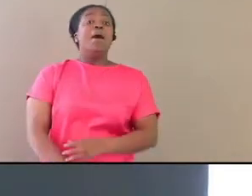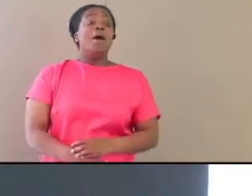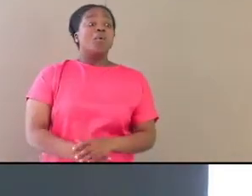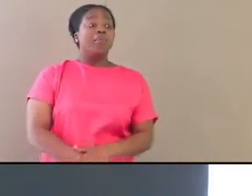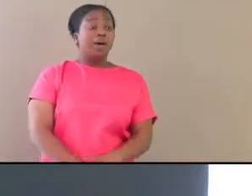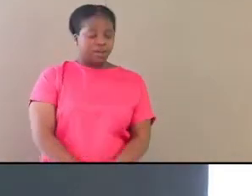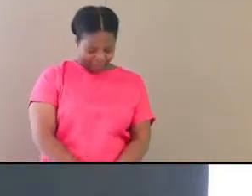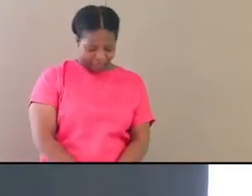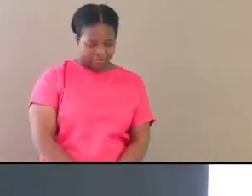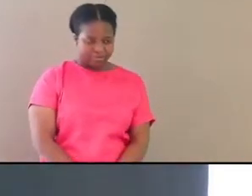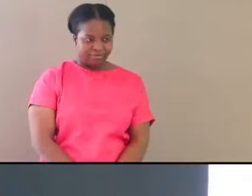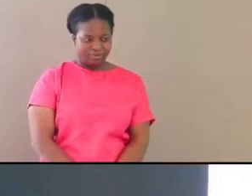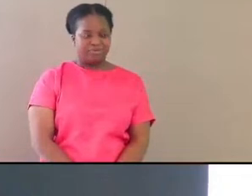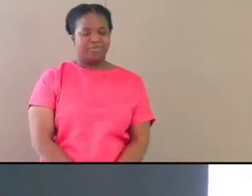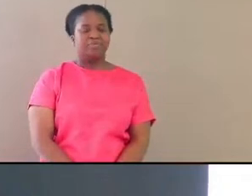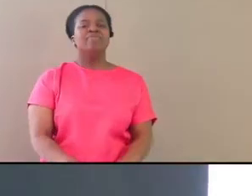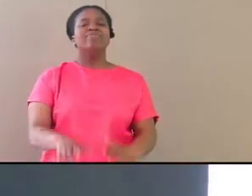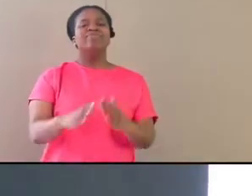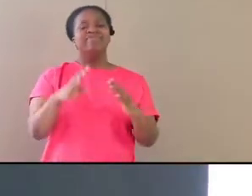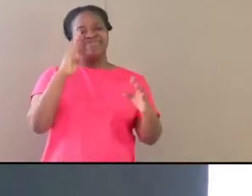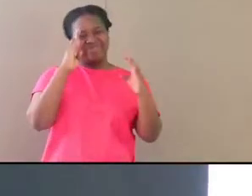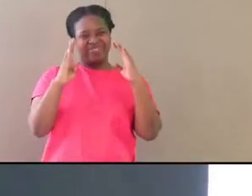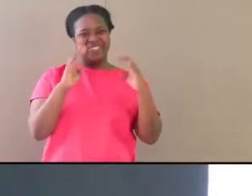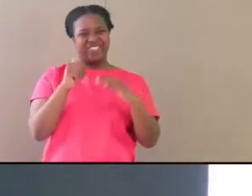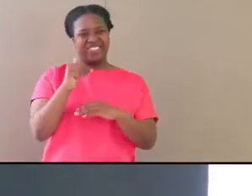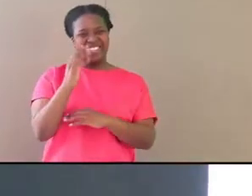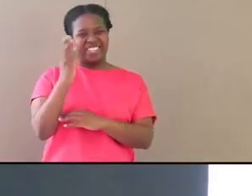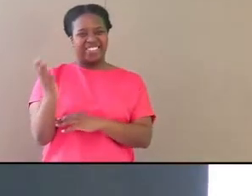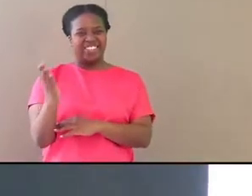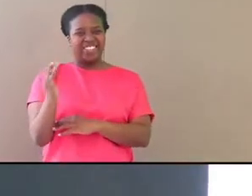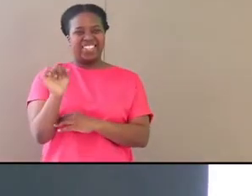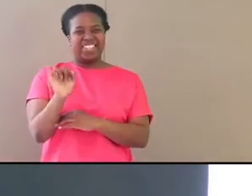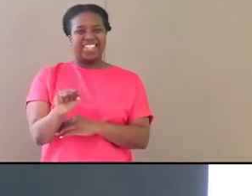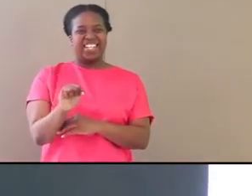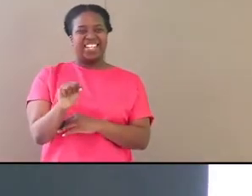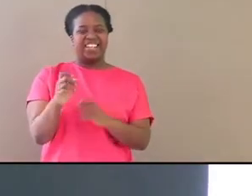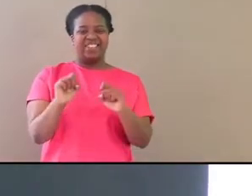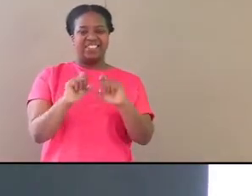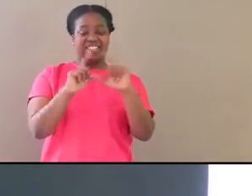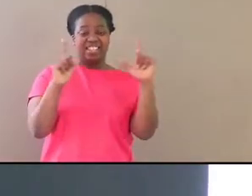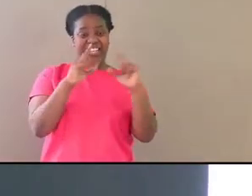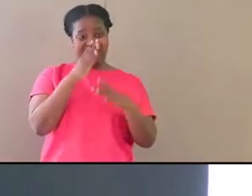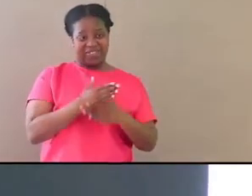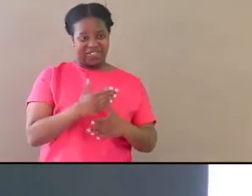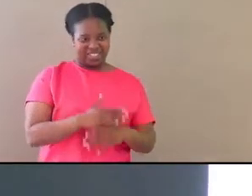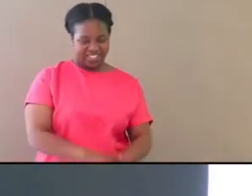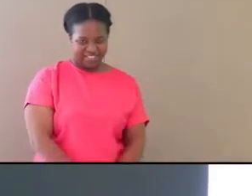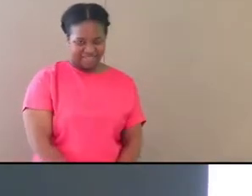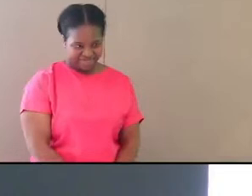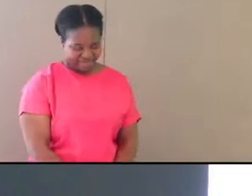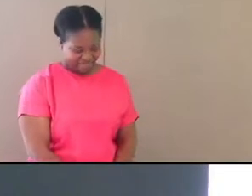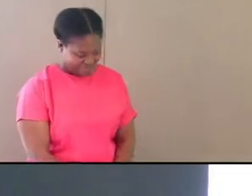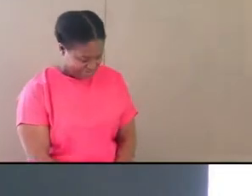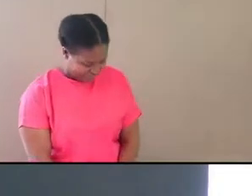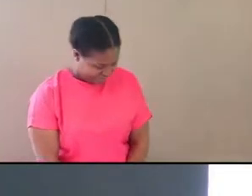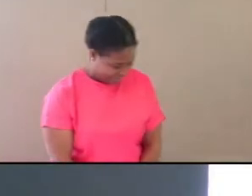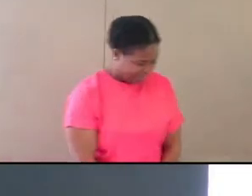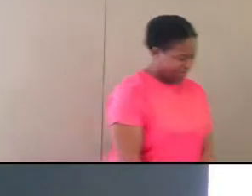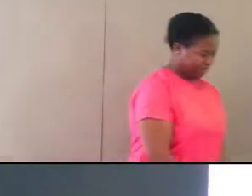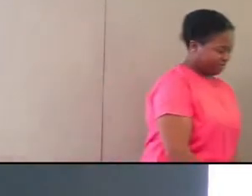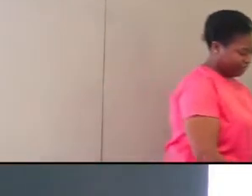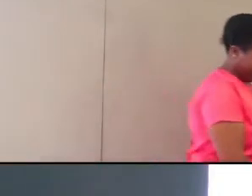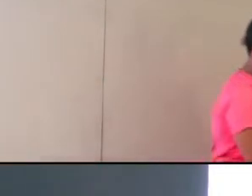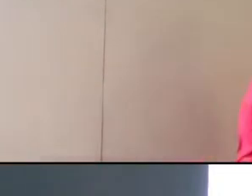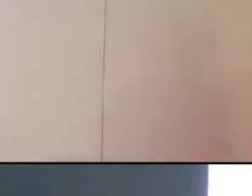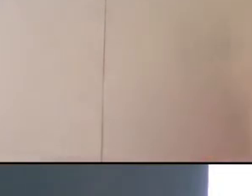I think it's the morning or might be afternoon now. I'm not sure if the slides are working yet. But I actually wanted to share